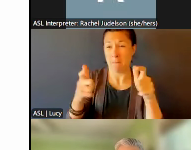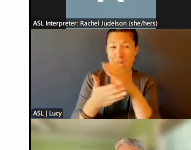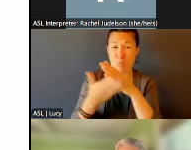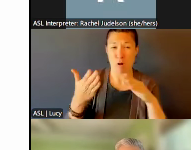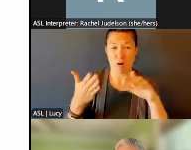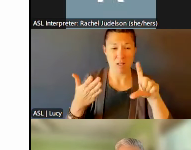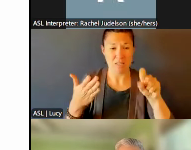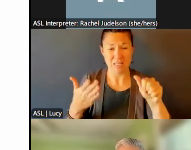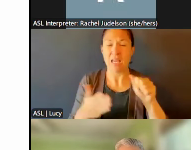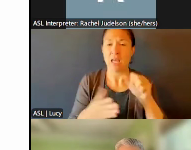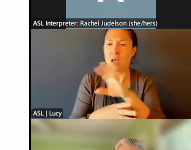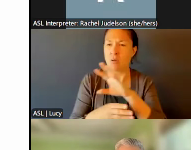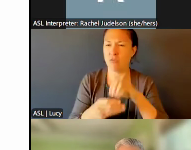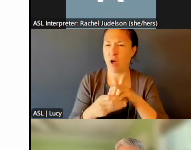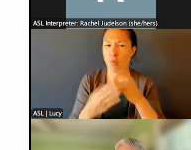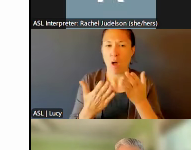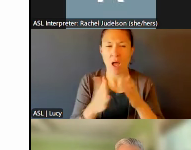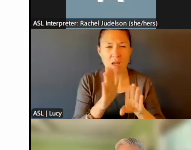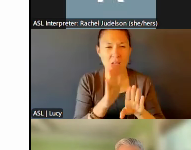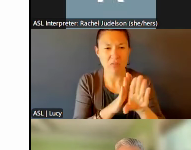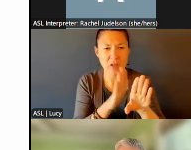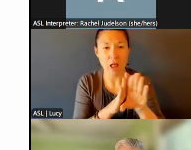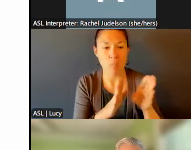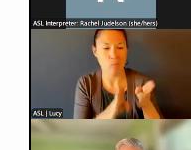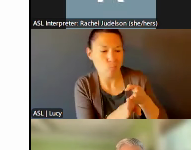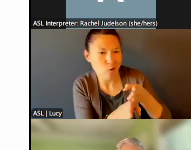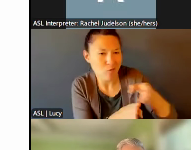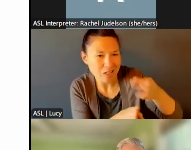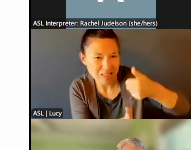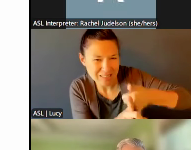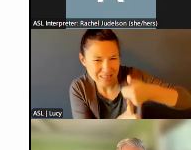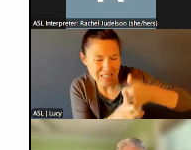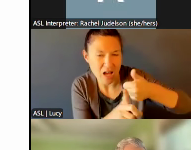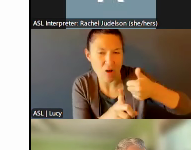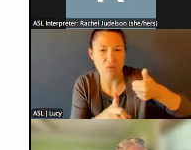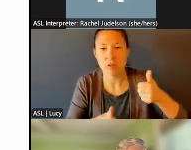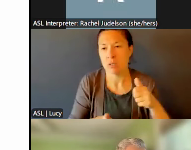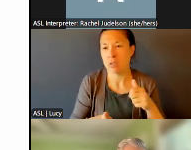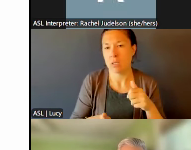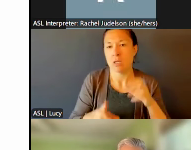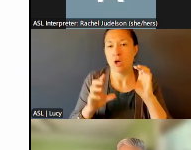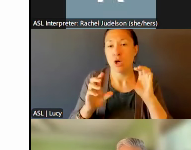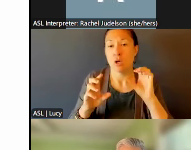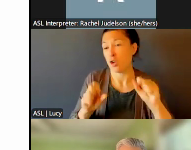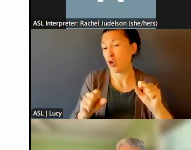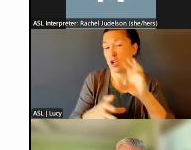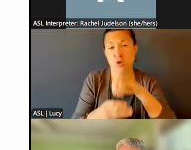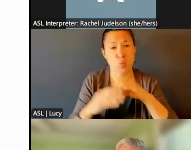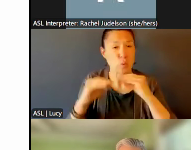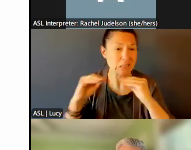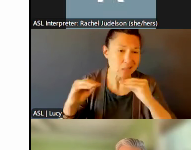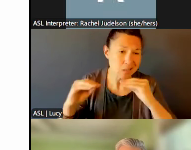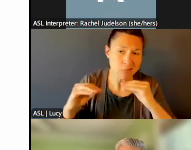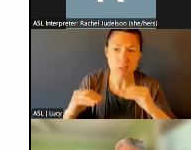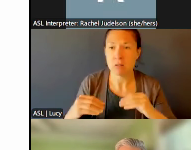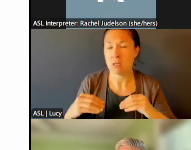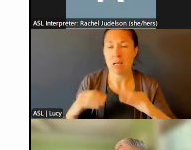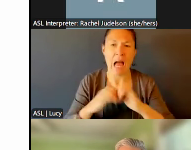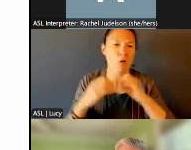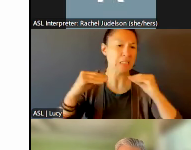the development of the profession more broadly. So that includes things like teaching. It includes